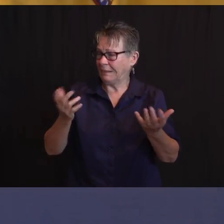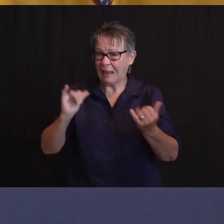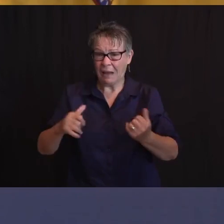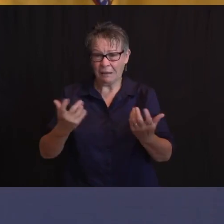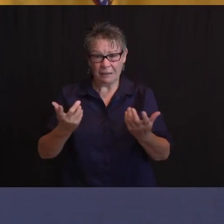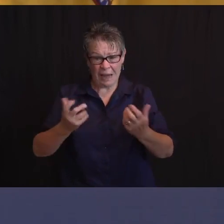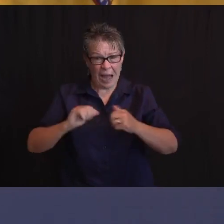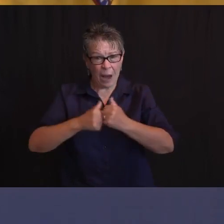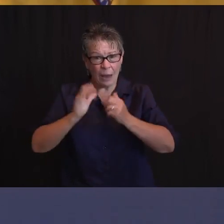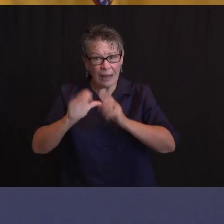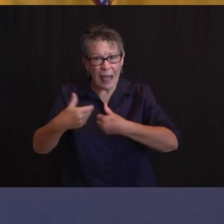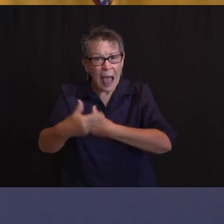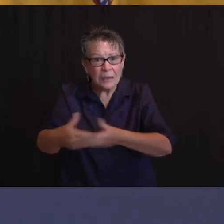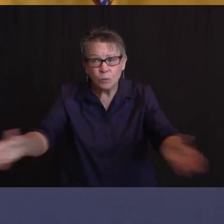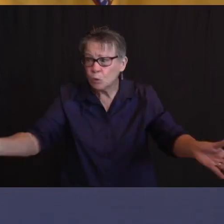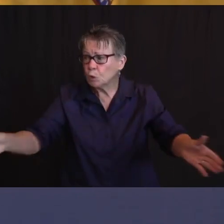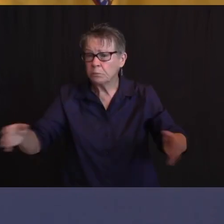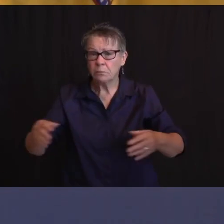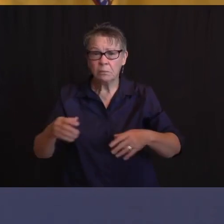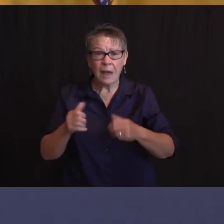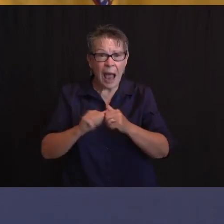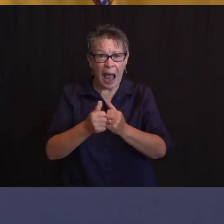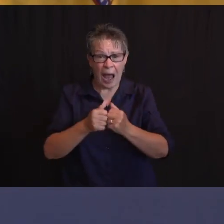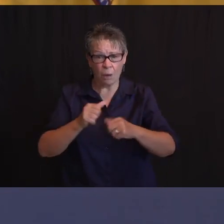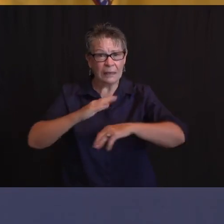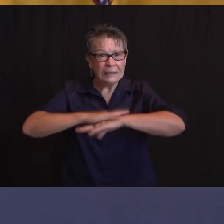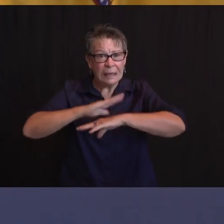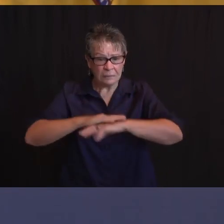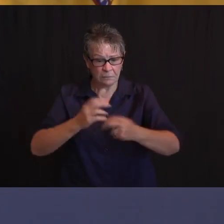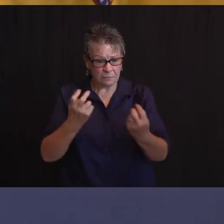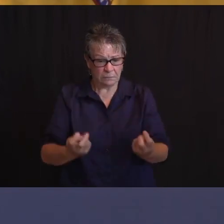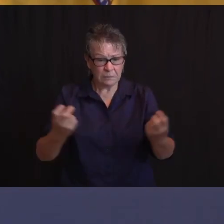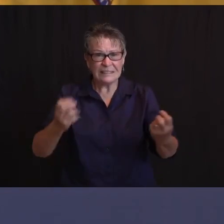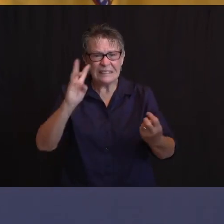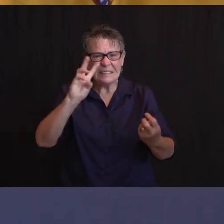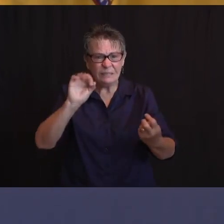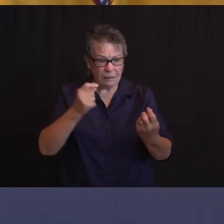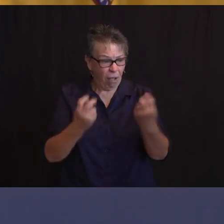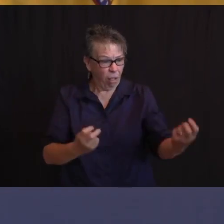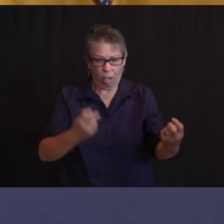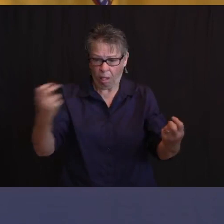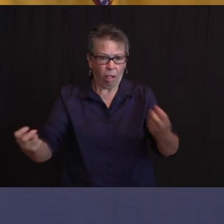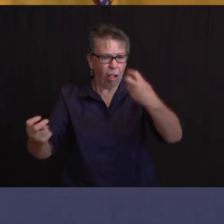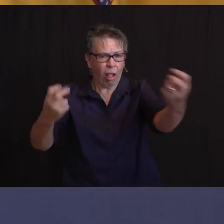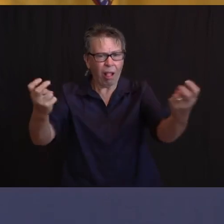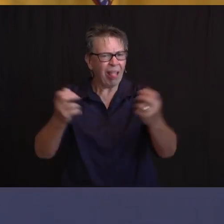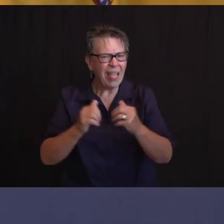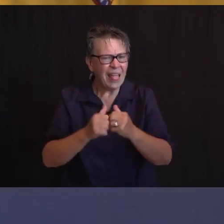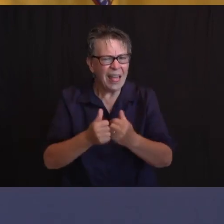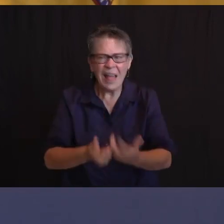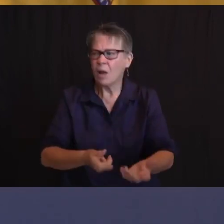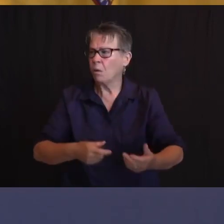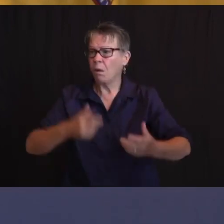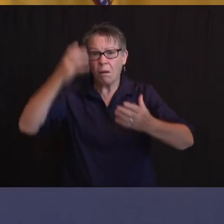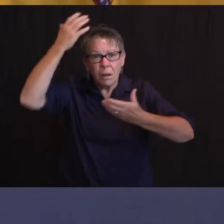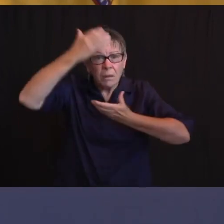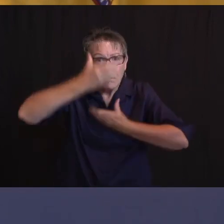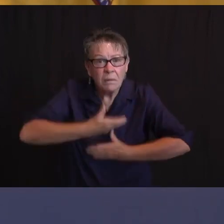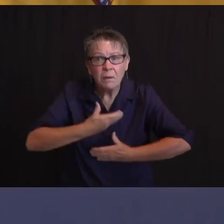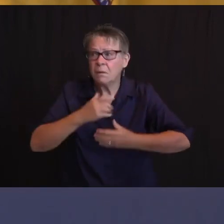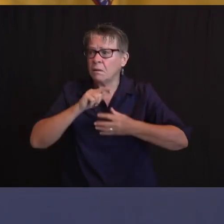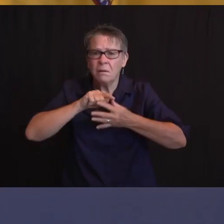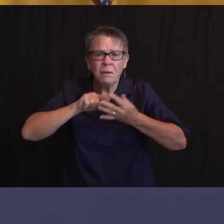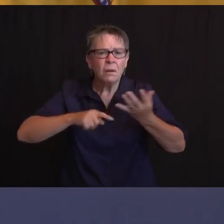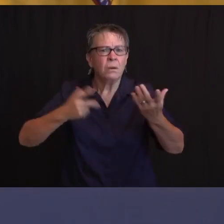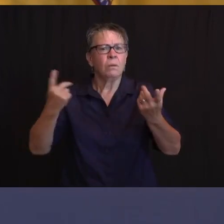on ventilation, but I assume that's got to be an acceptable use of that. I'll come back to you on that.